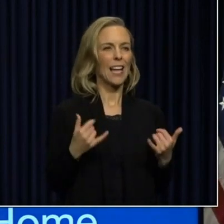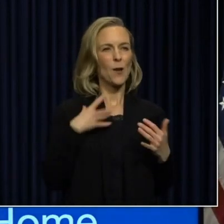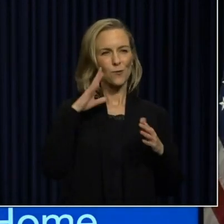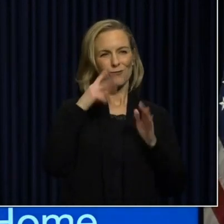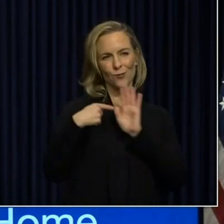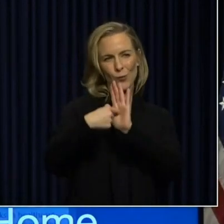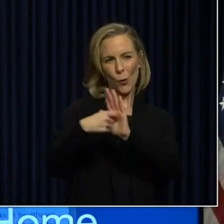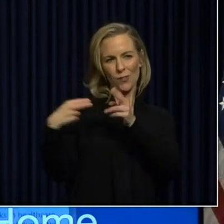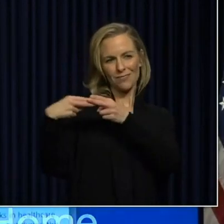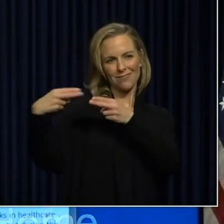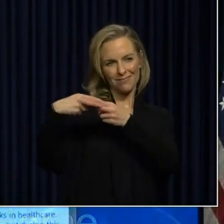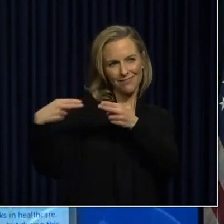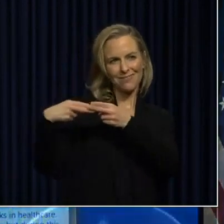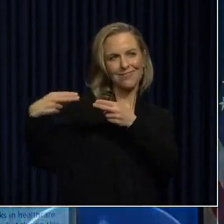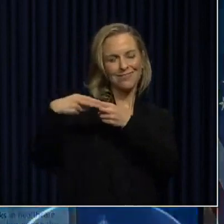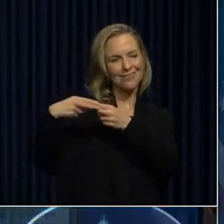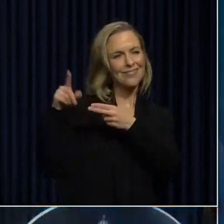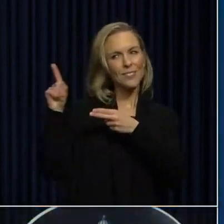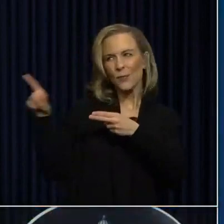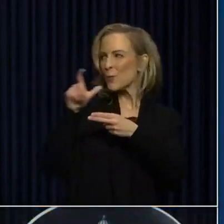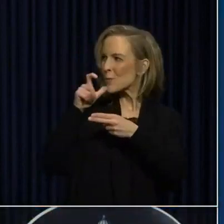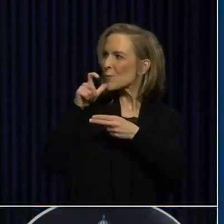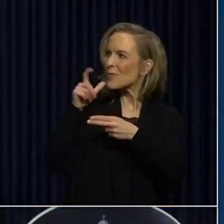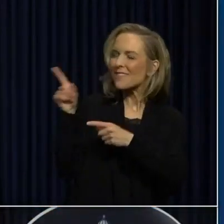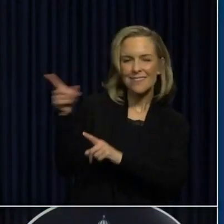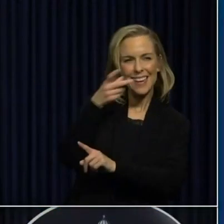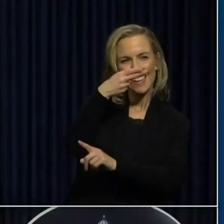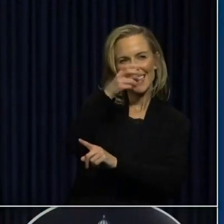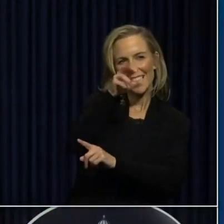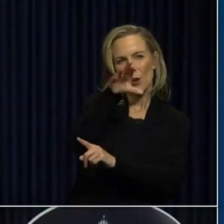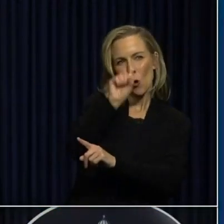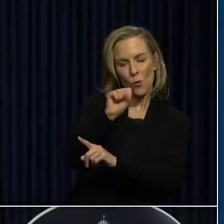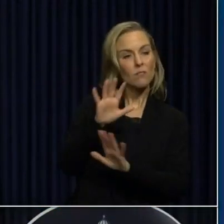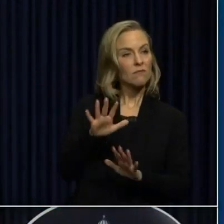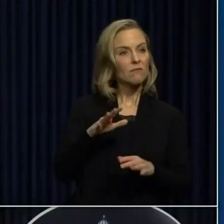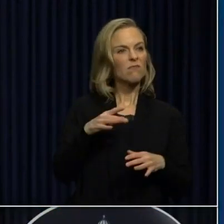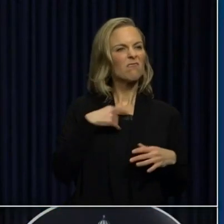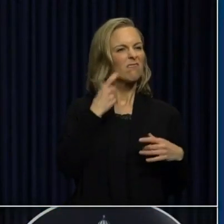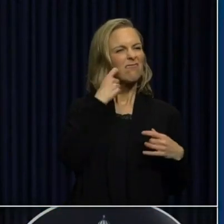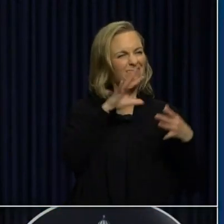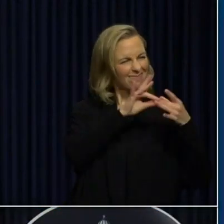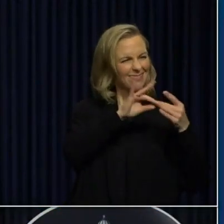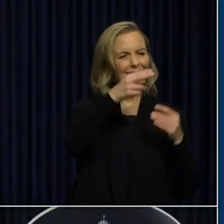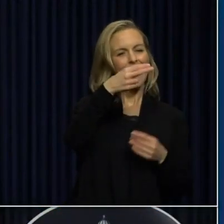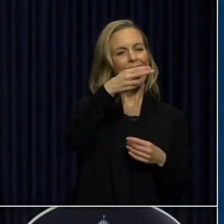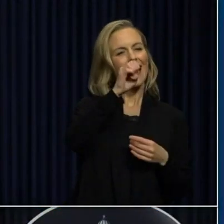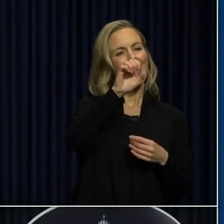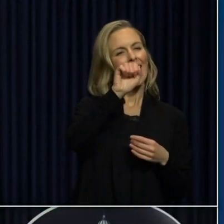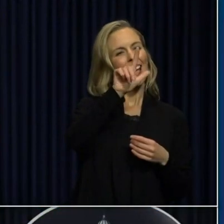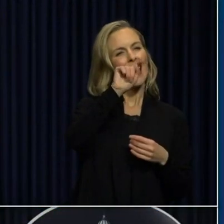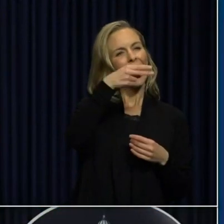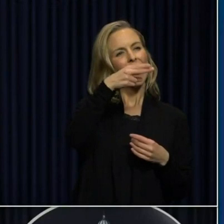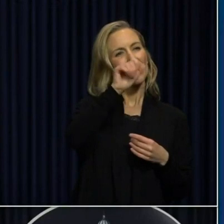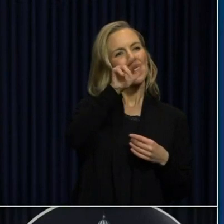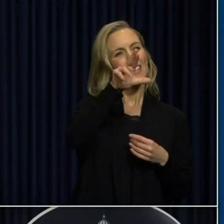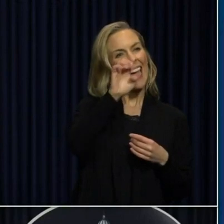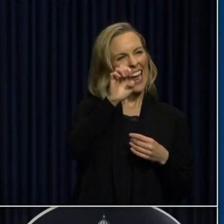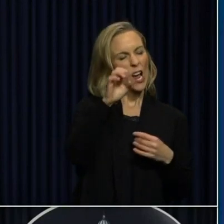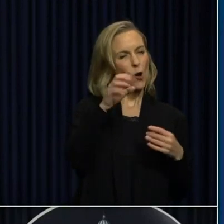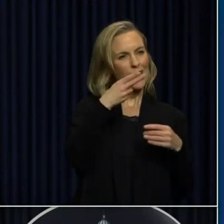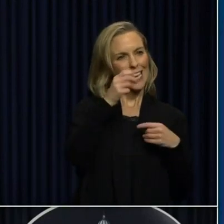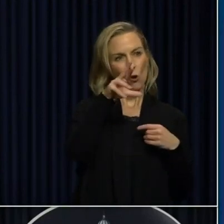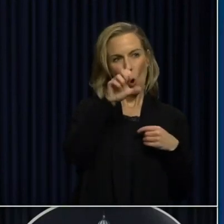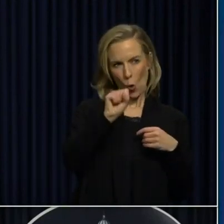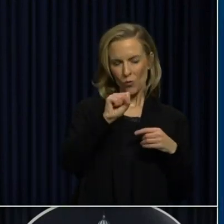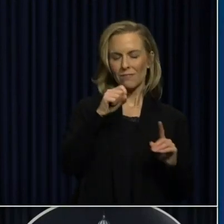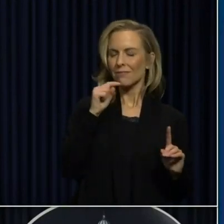heroes in action. Okay, so we talked about our healthcare heroes. Here's an example. I mean,